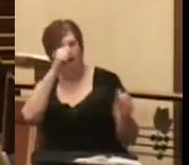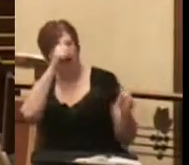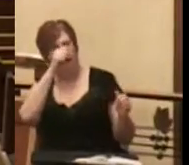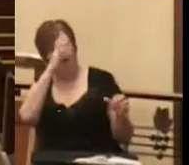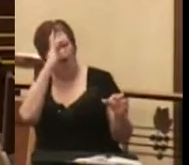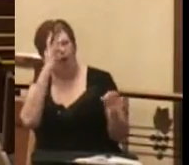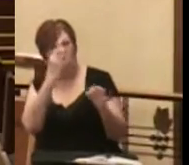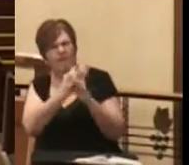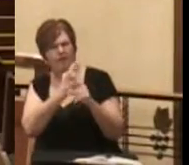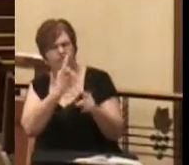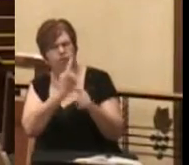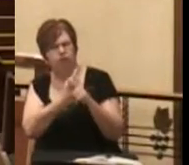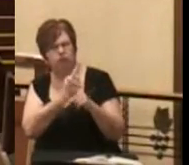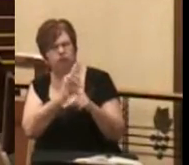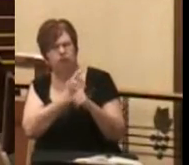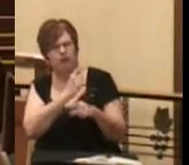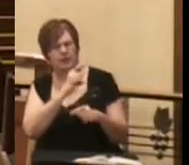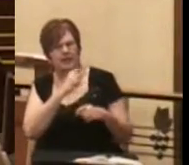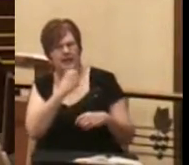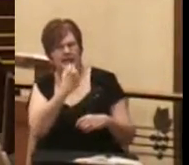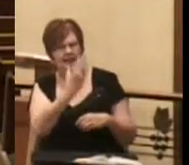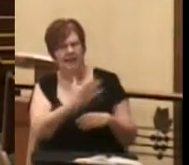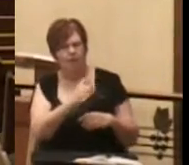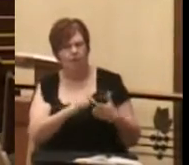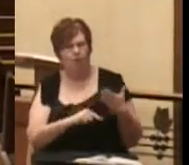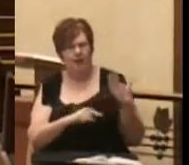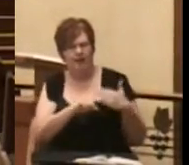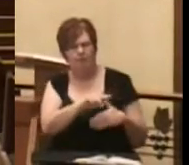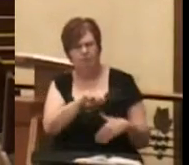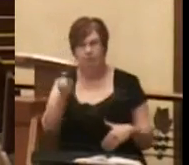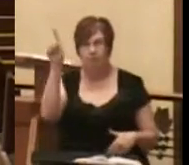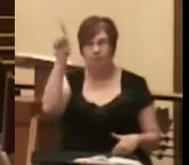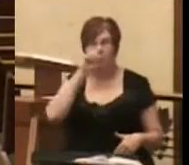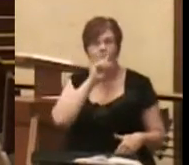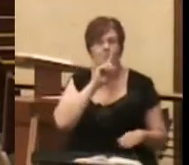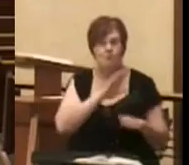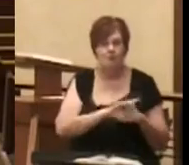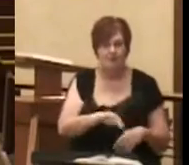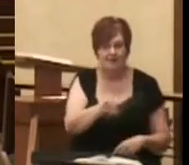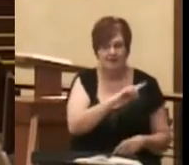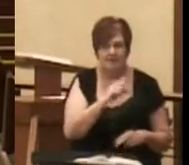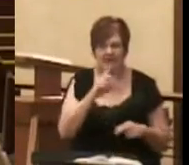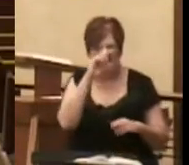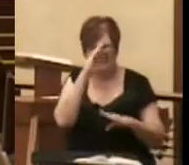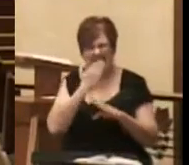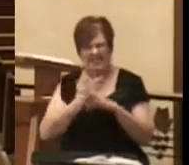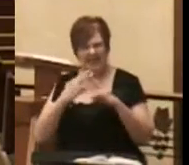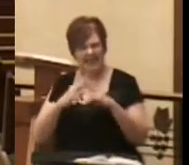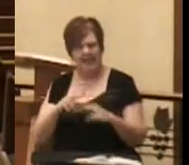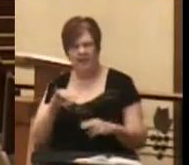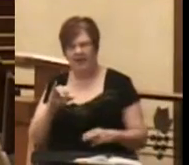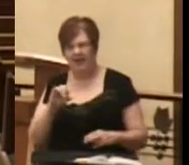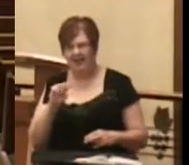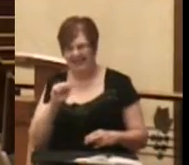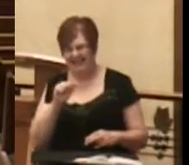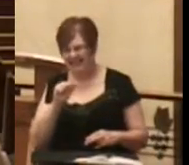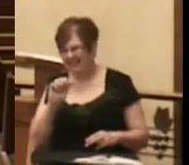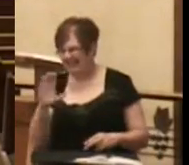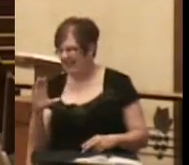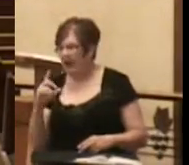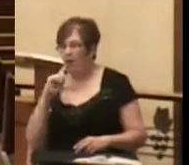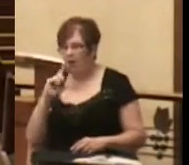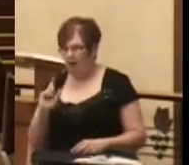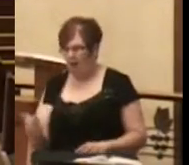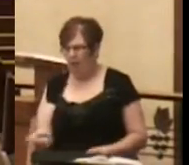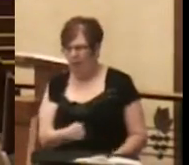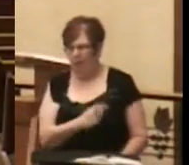through and gave what he promised, which was a son whose name was Isaac. Now, we have some cards for you, and we're